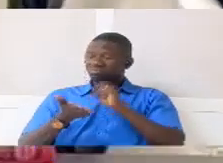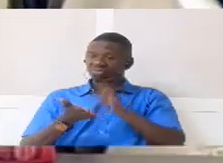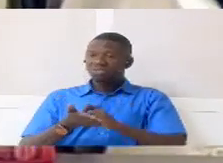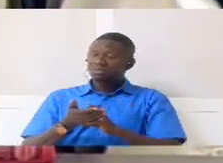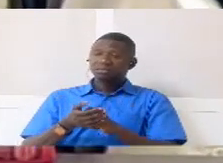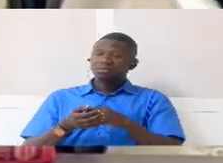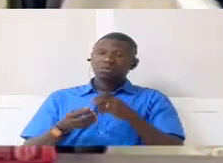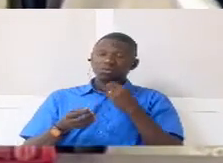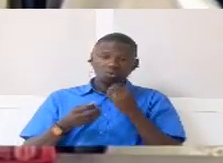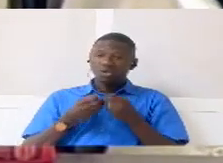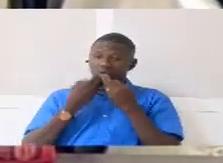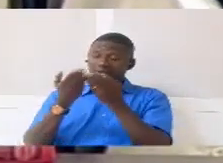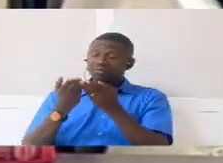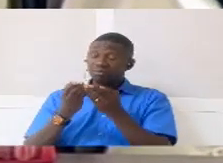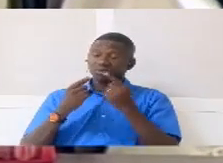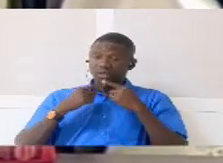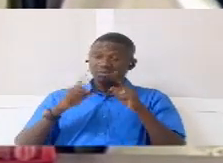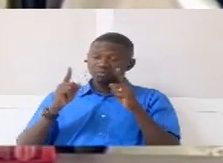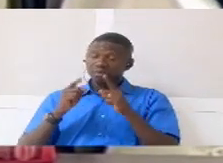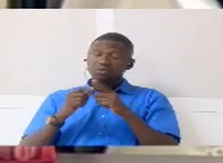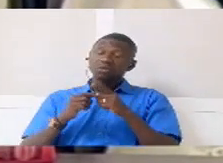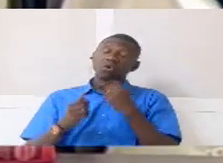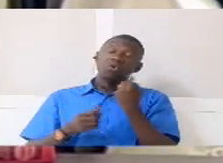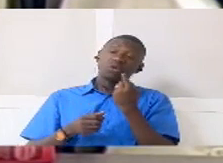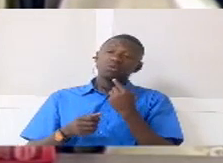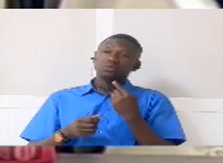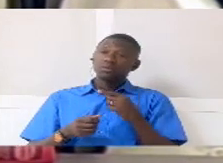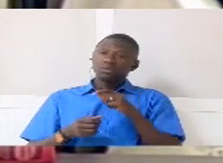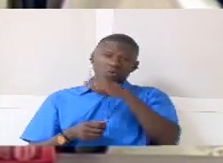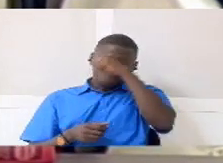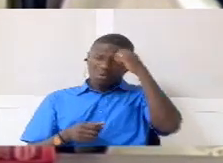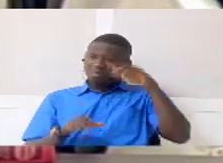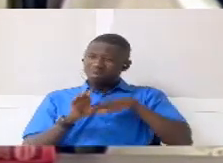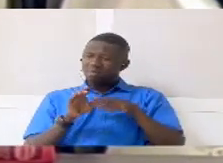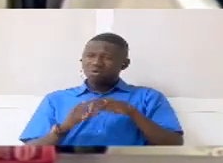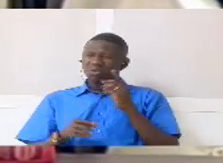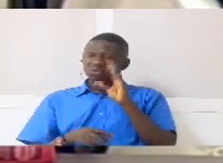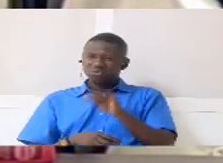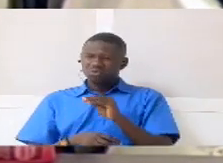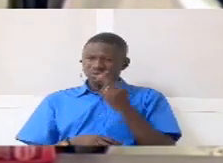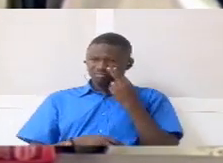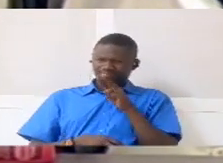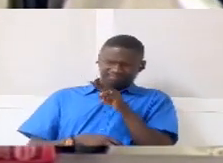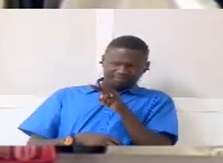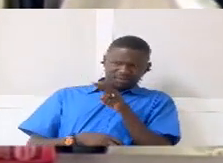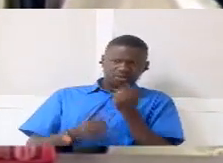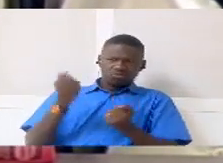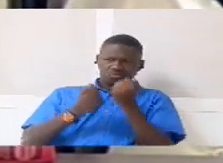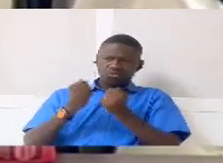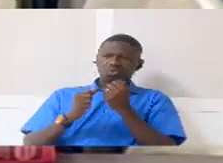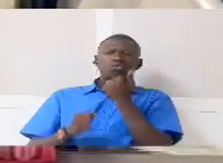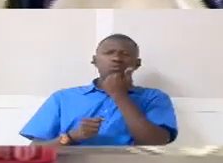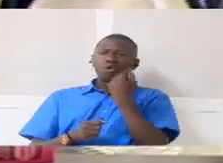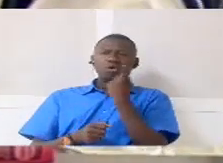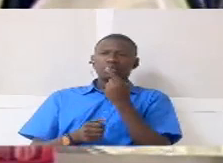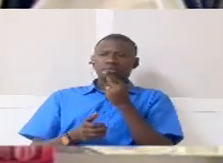pour ka kibar di mo do ko lal ka men keno dron wolem ka moto nyin na nomba safe foy botaw fanan kalamale bang nga wala fo jan 55